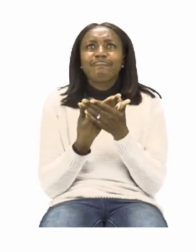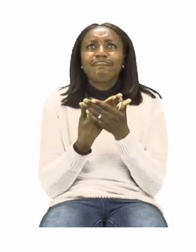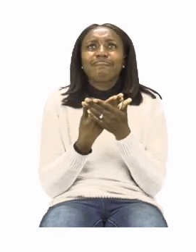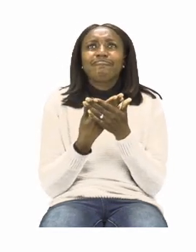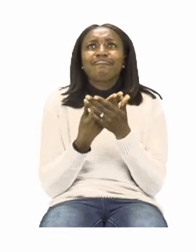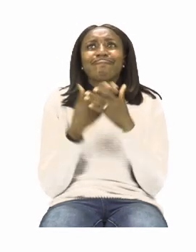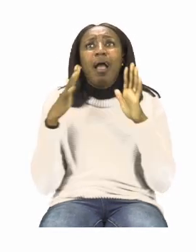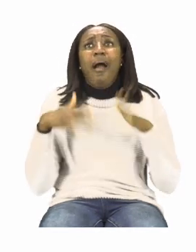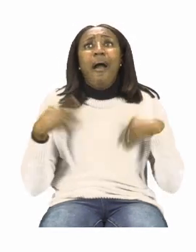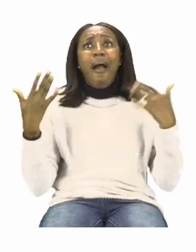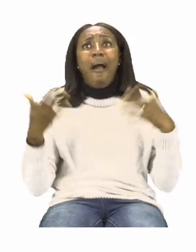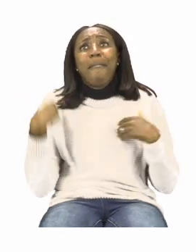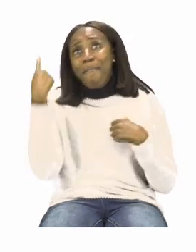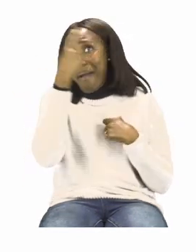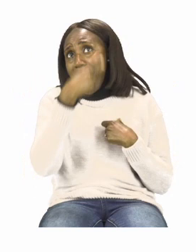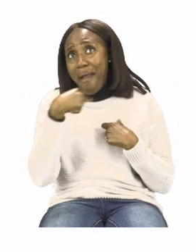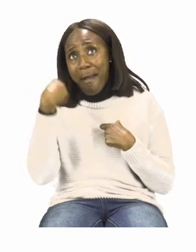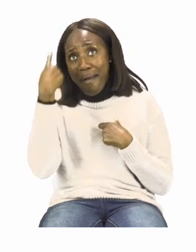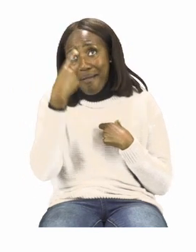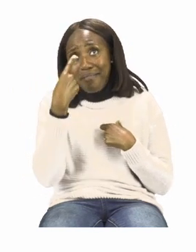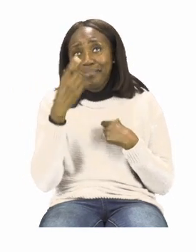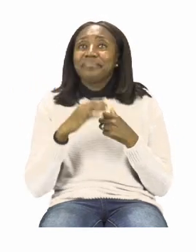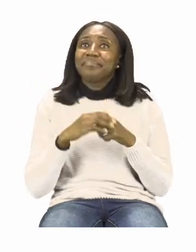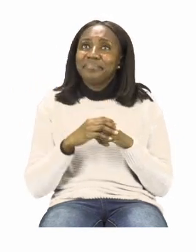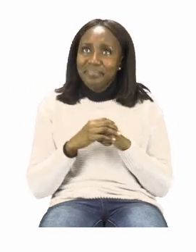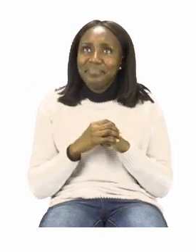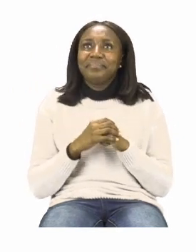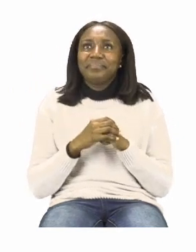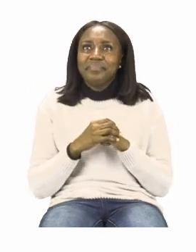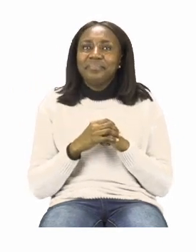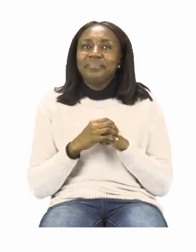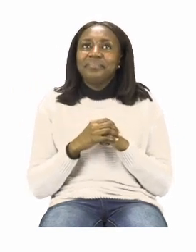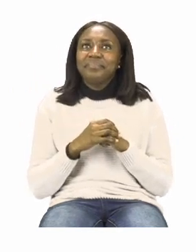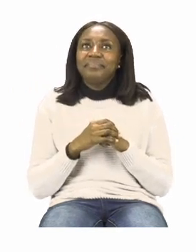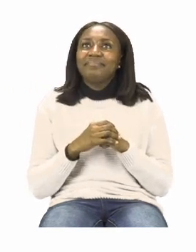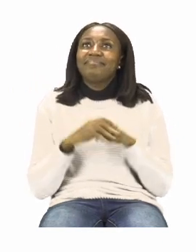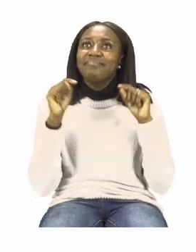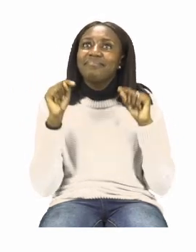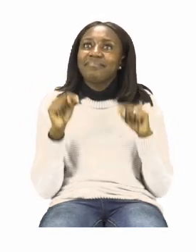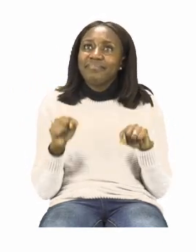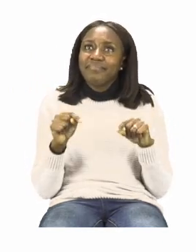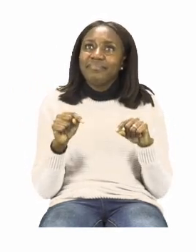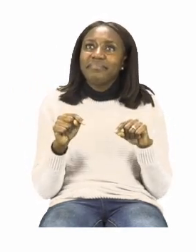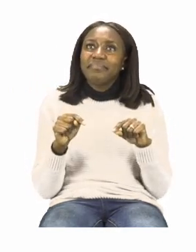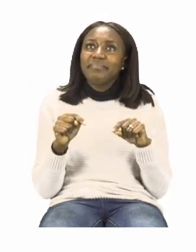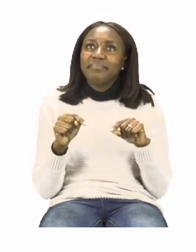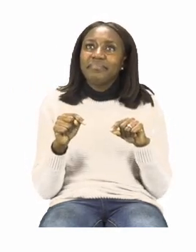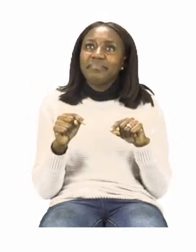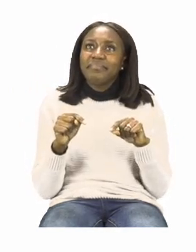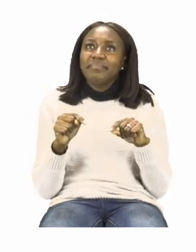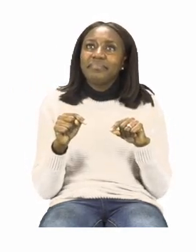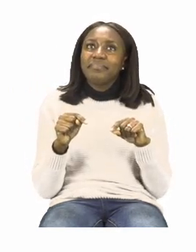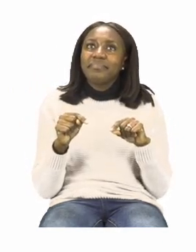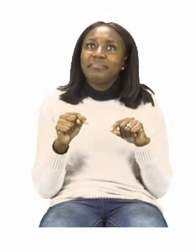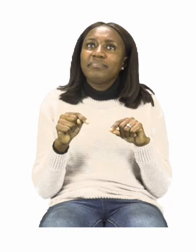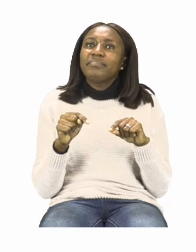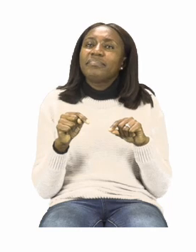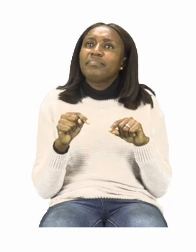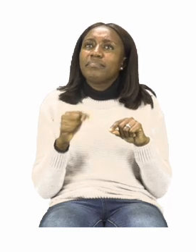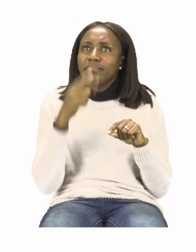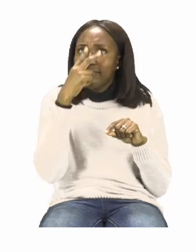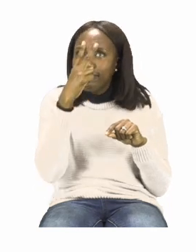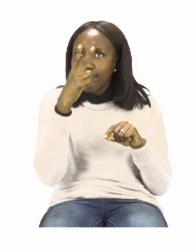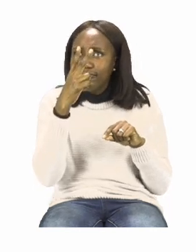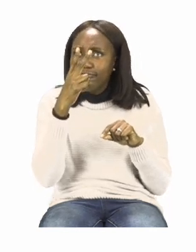happy faces. Right, so now we have to match the